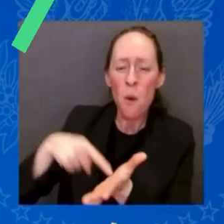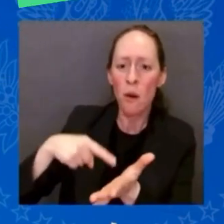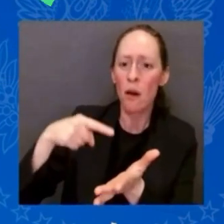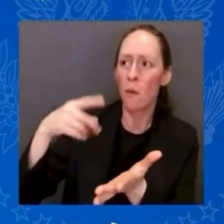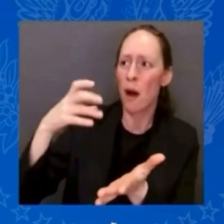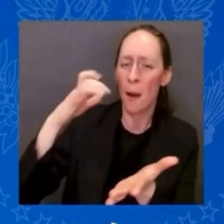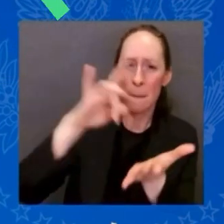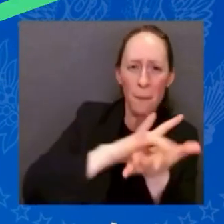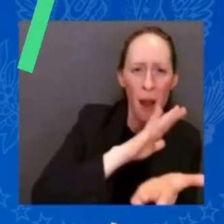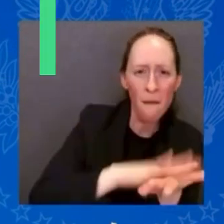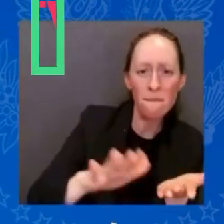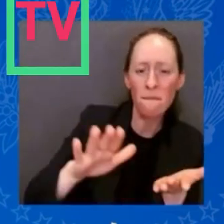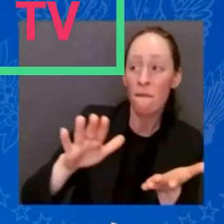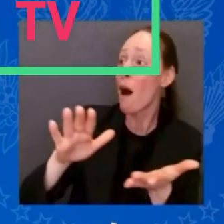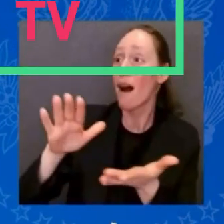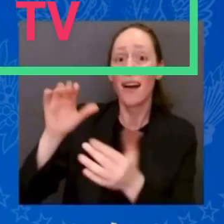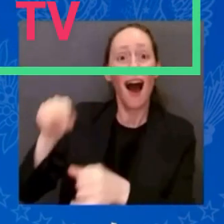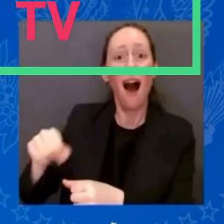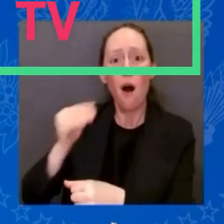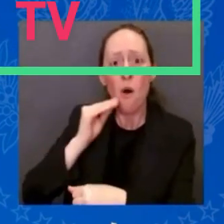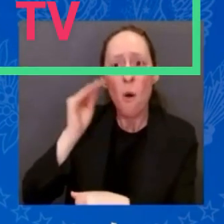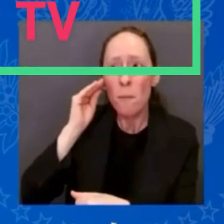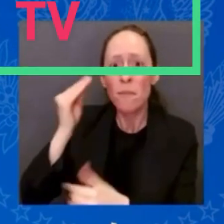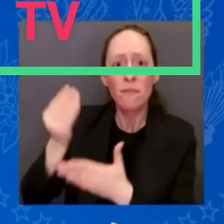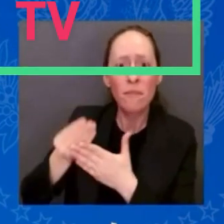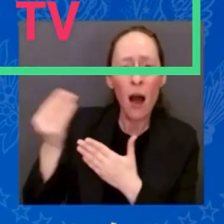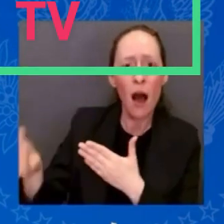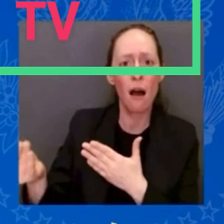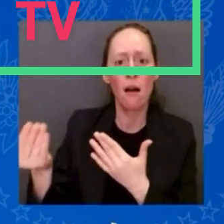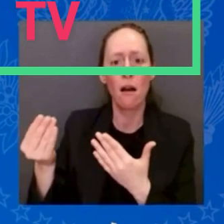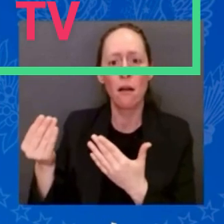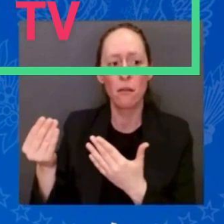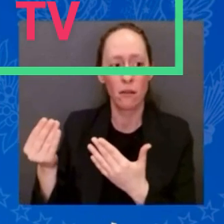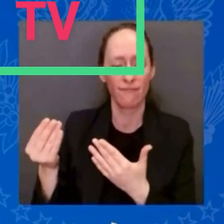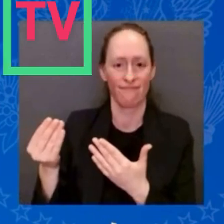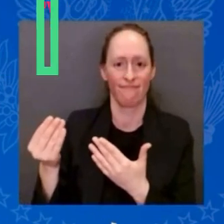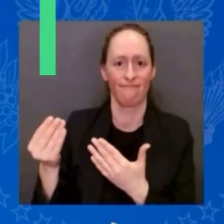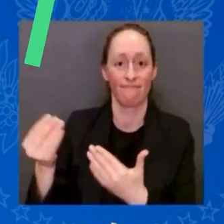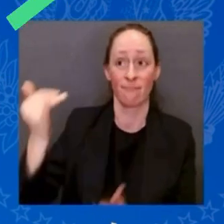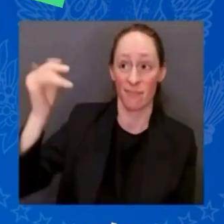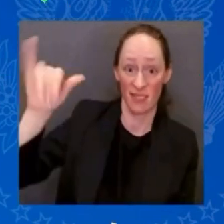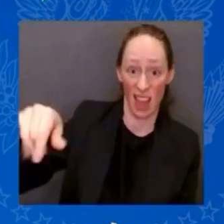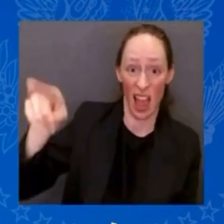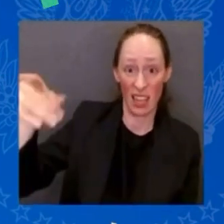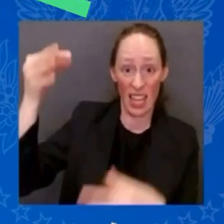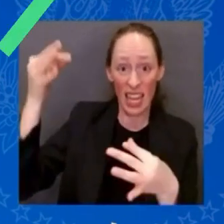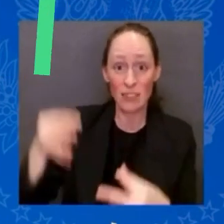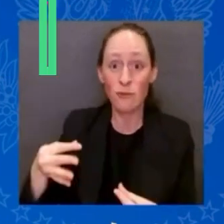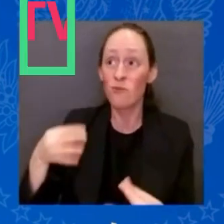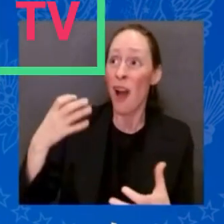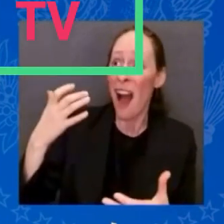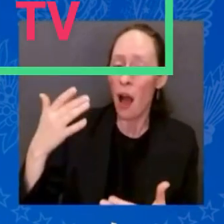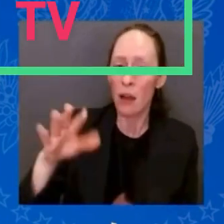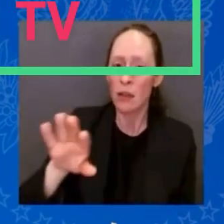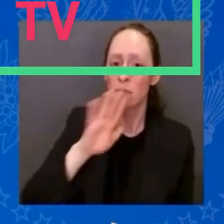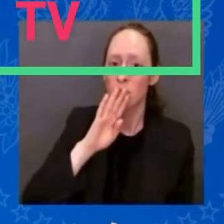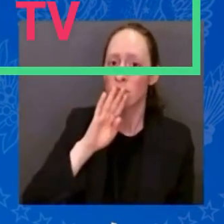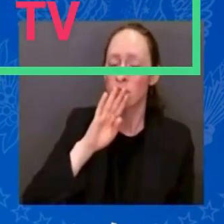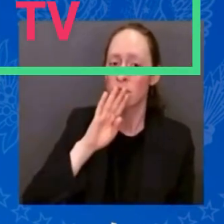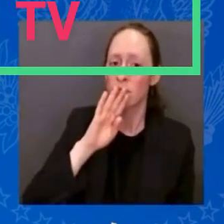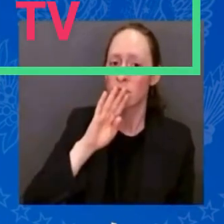planned last year, today's court decision snatches it away from them. I get it. I get it. I hear this.